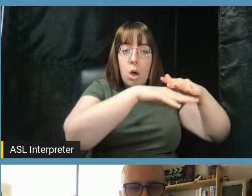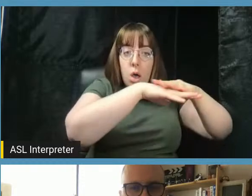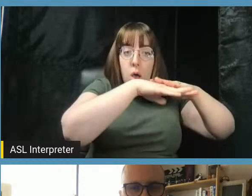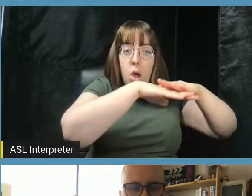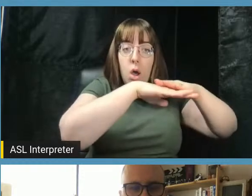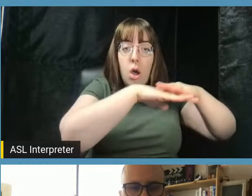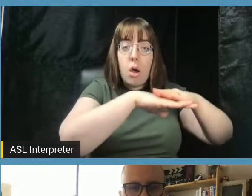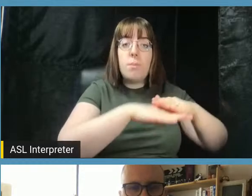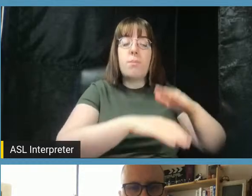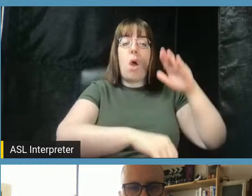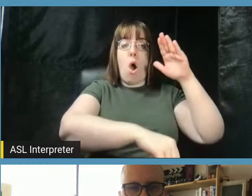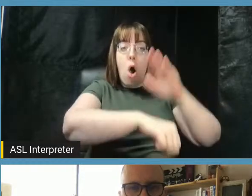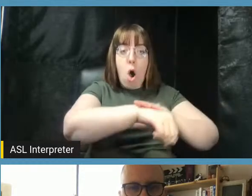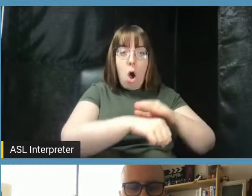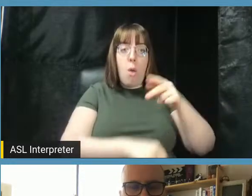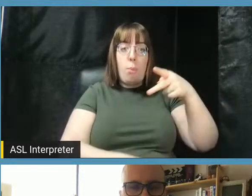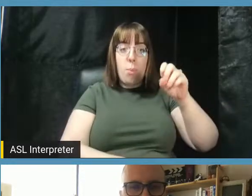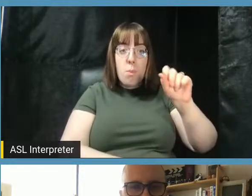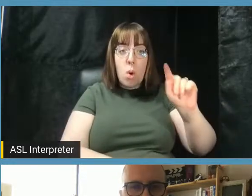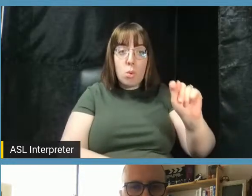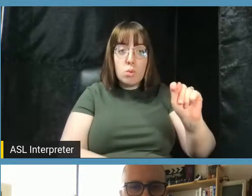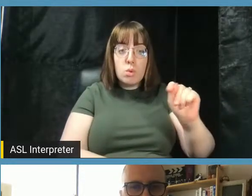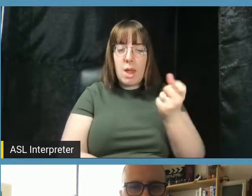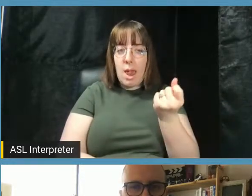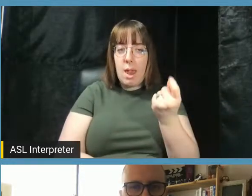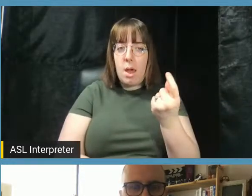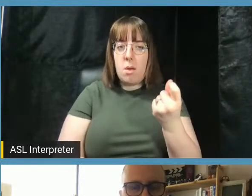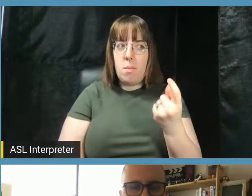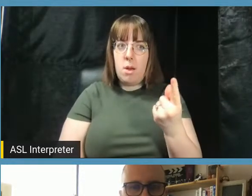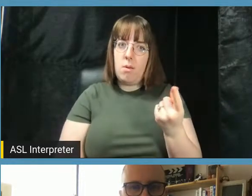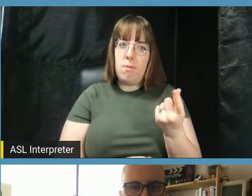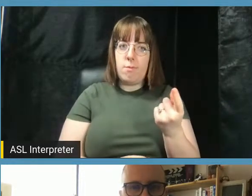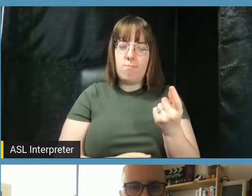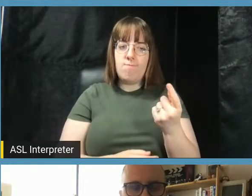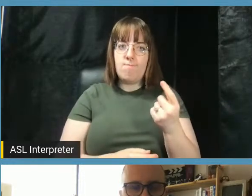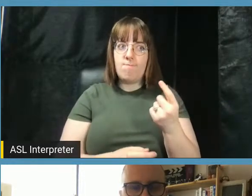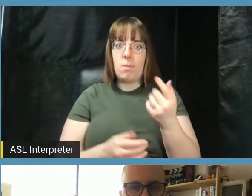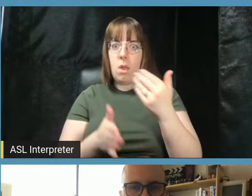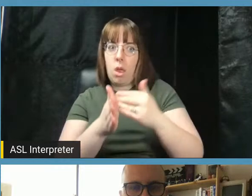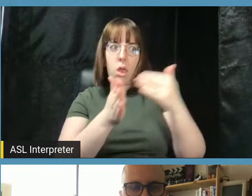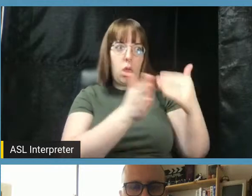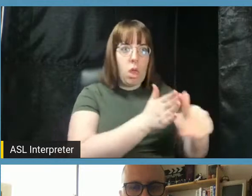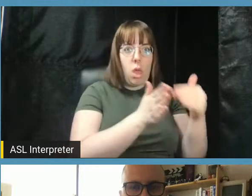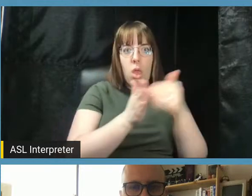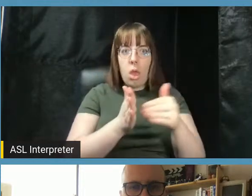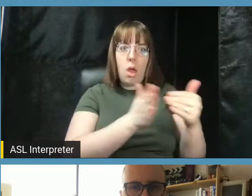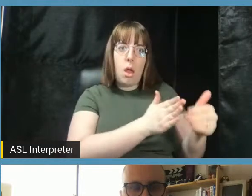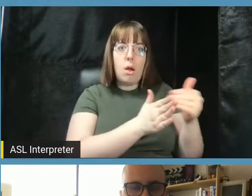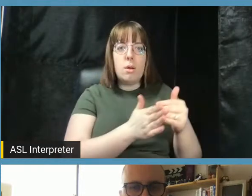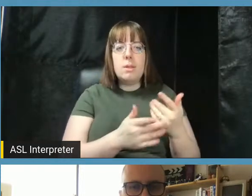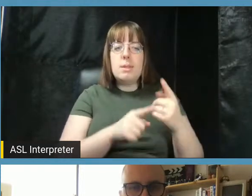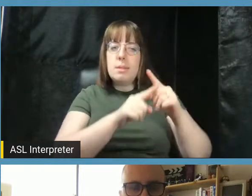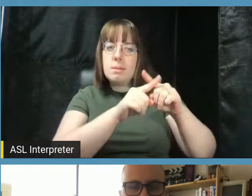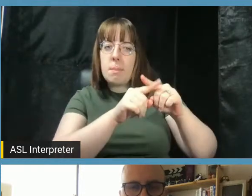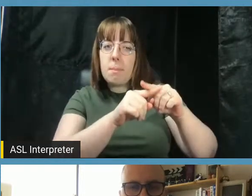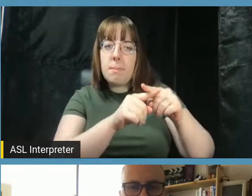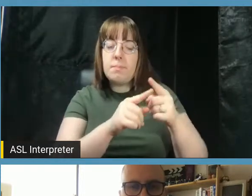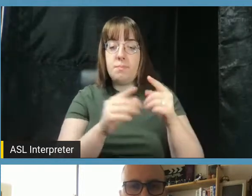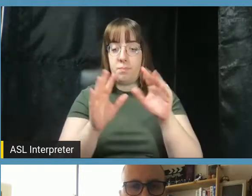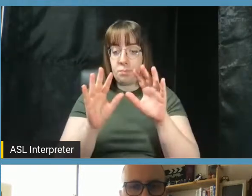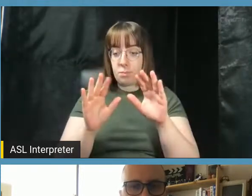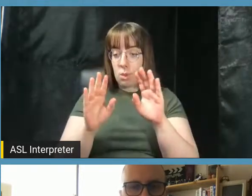the post. There will be a little bit of redundancy there, but you may get some advantages about that depending on the communities that you